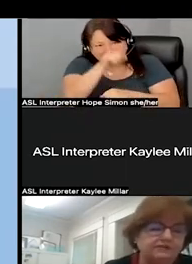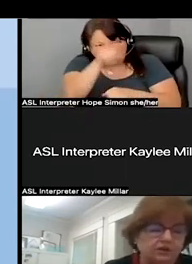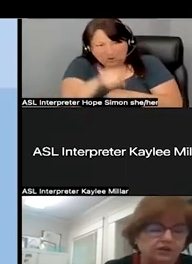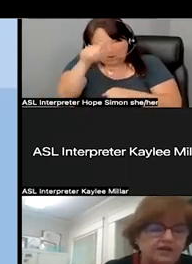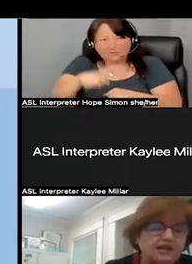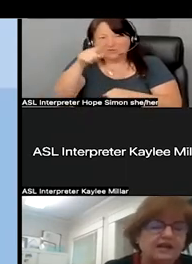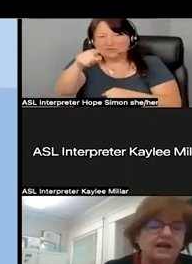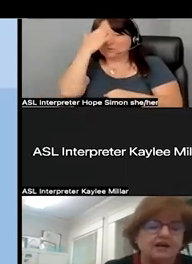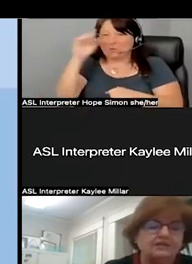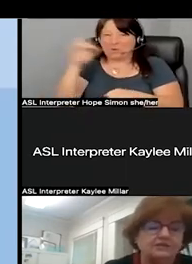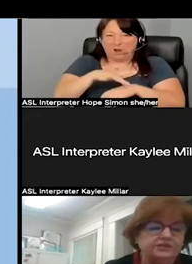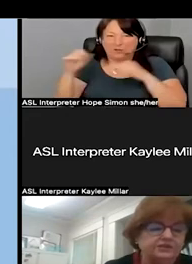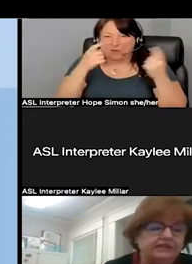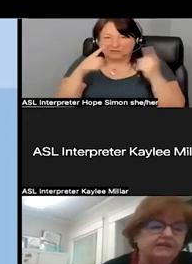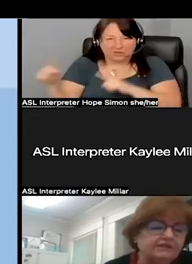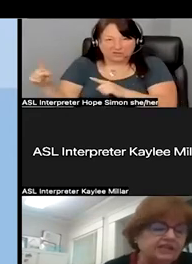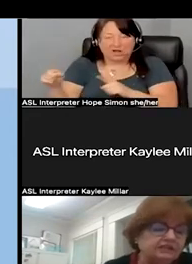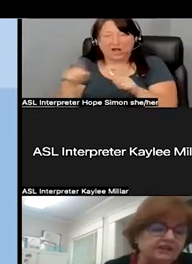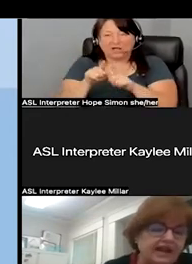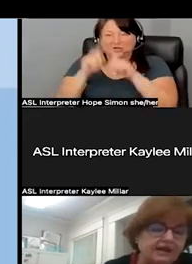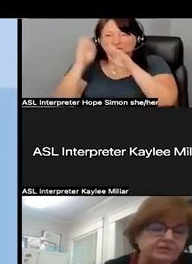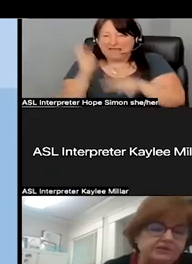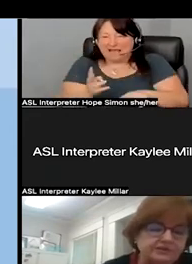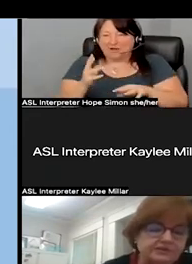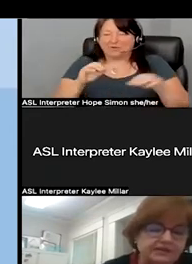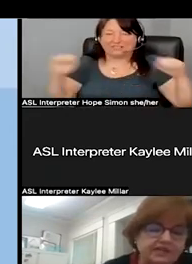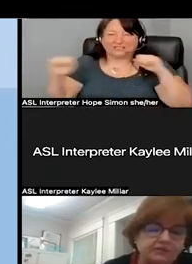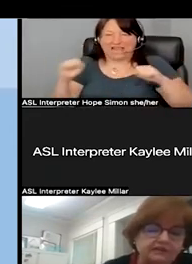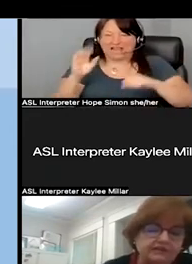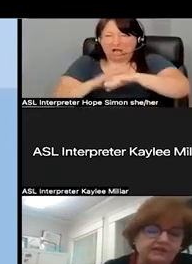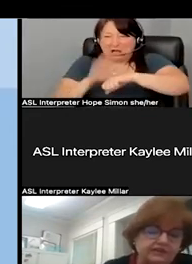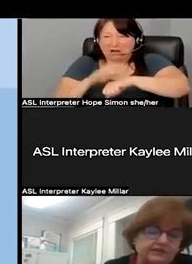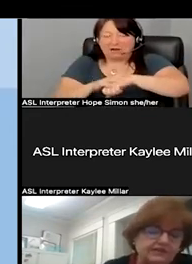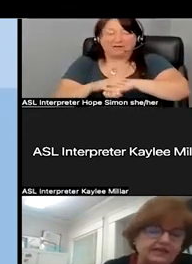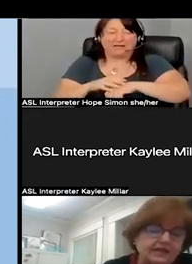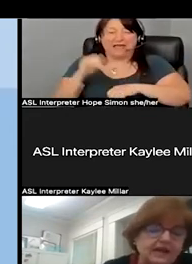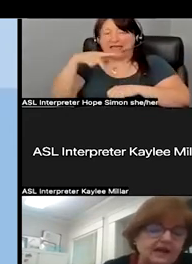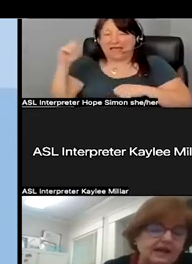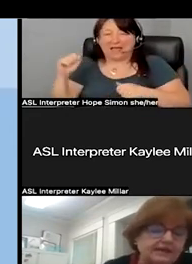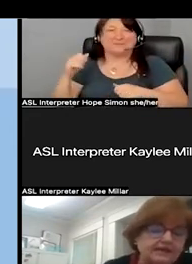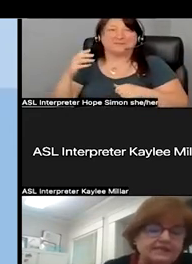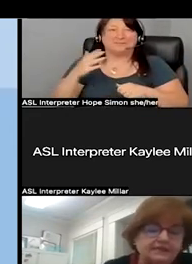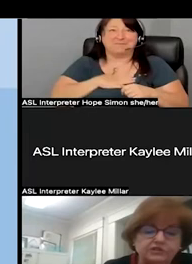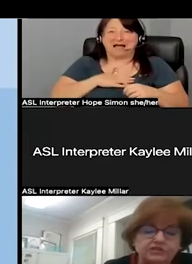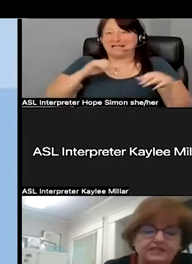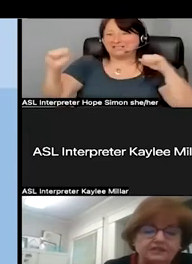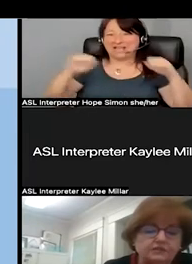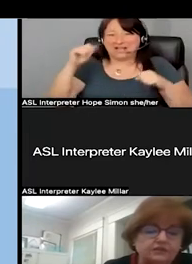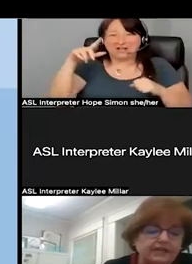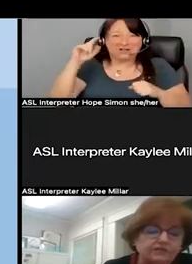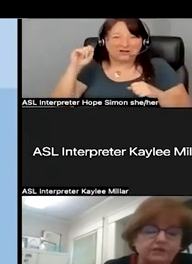earthquakes have occurred. Also to download the Shake Alert apps, whether it's MyShake, Quake Alert USA, SD